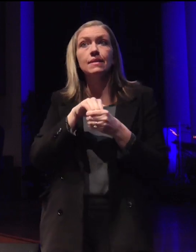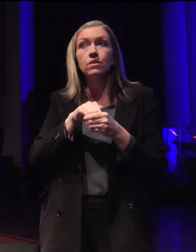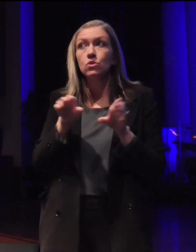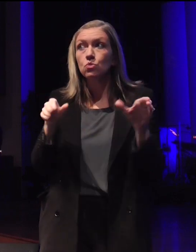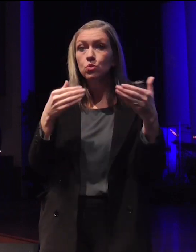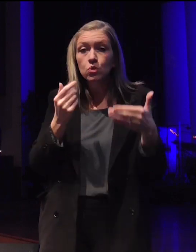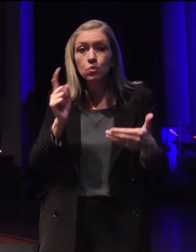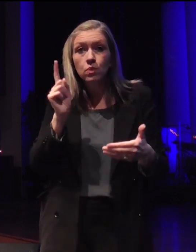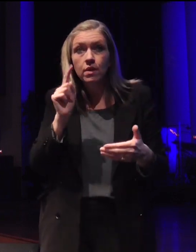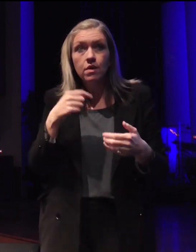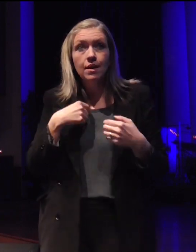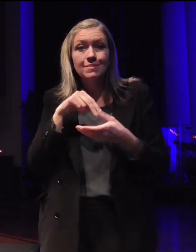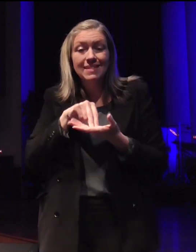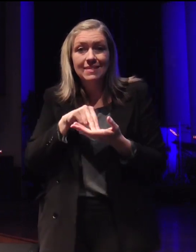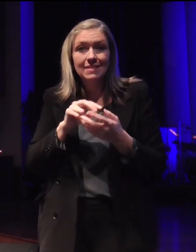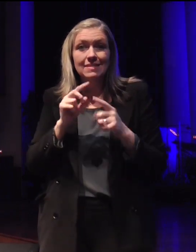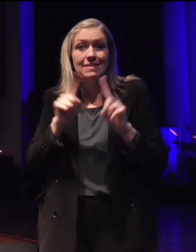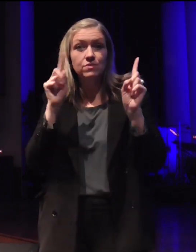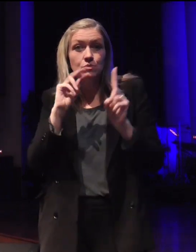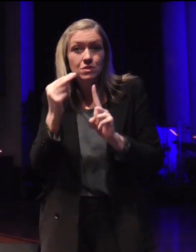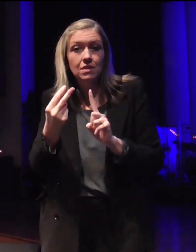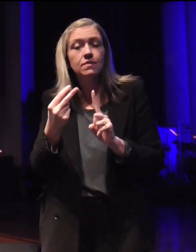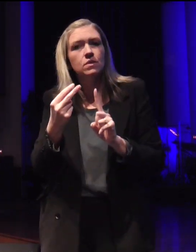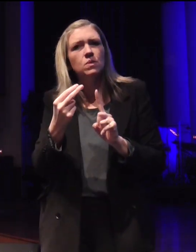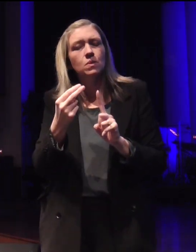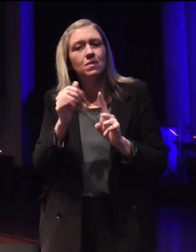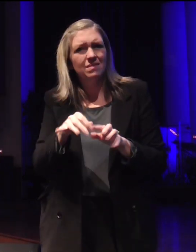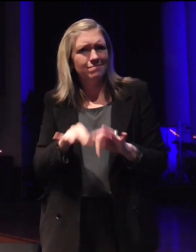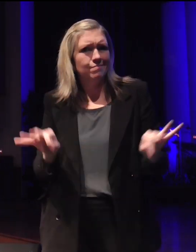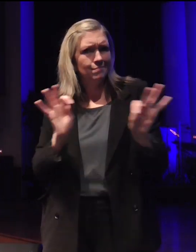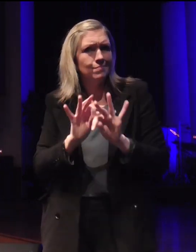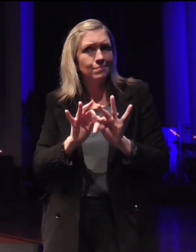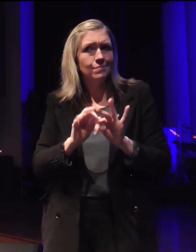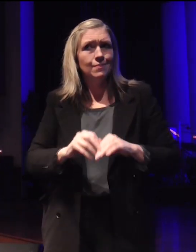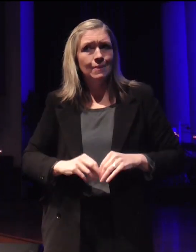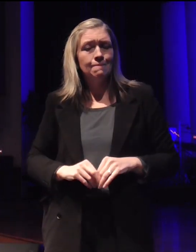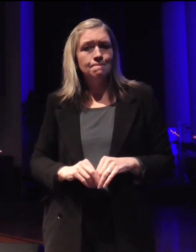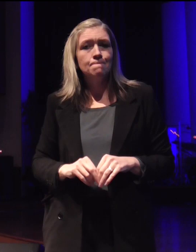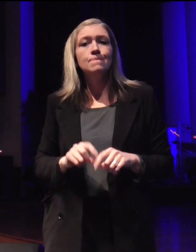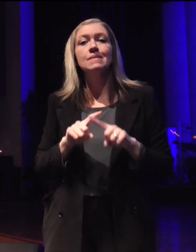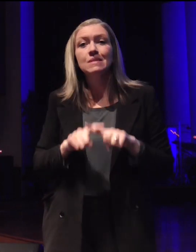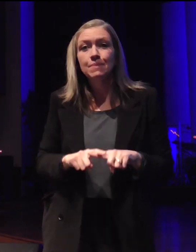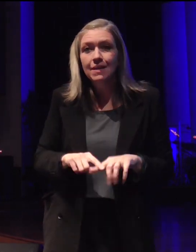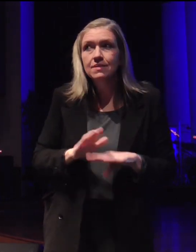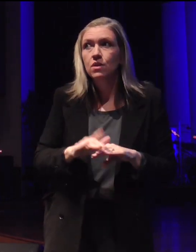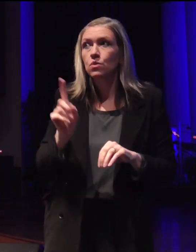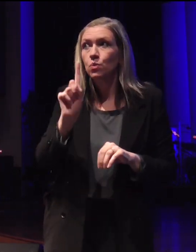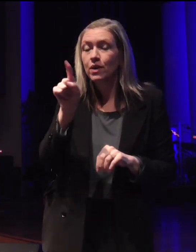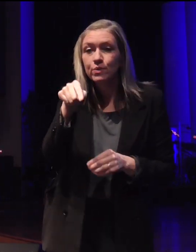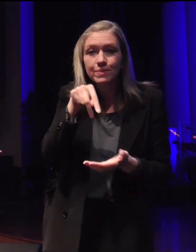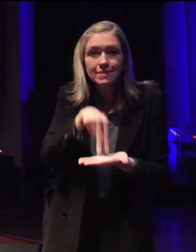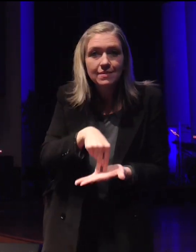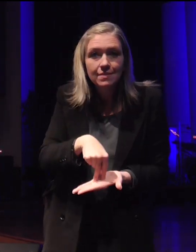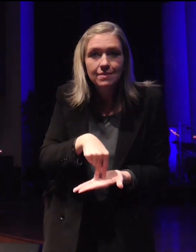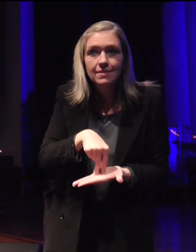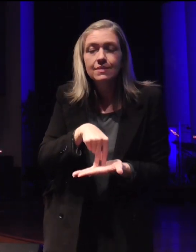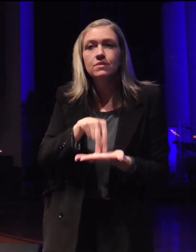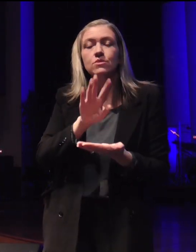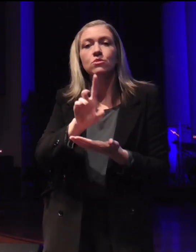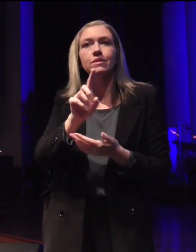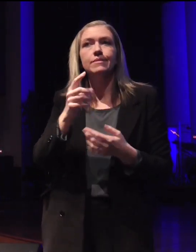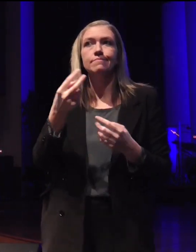and having a different perspective? Absolutely. It depends on where you're standing. It depends on